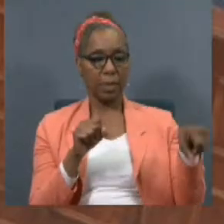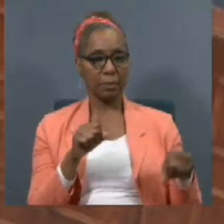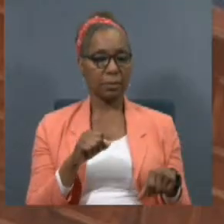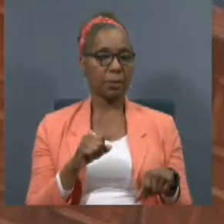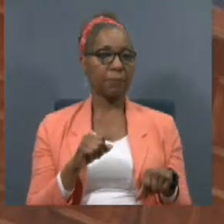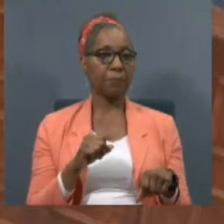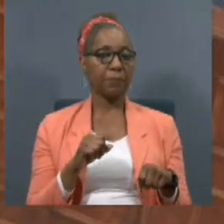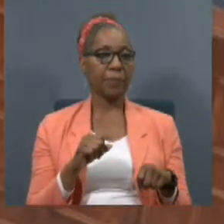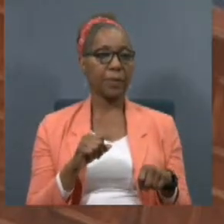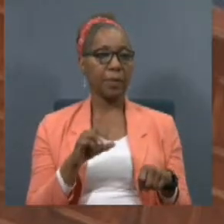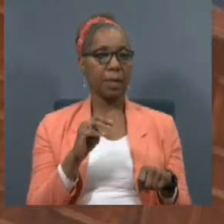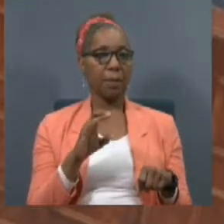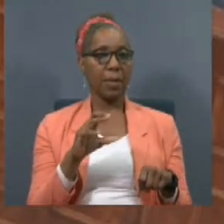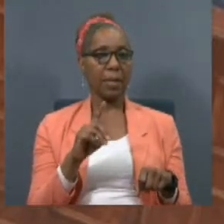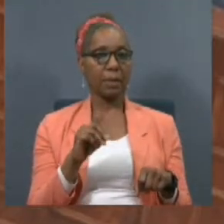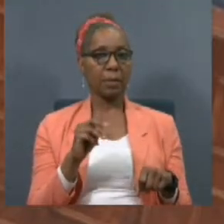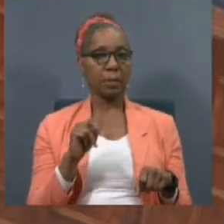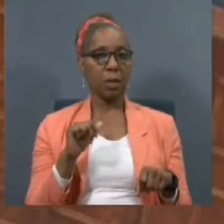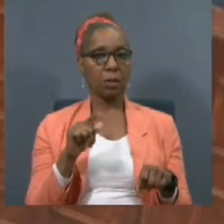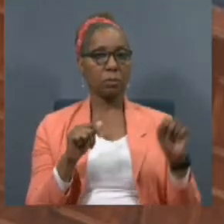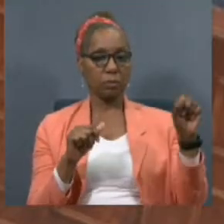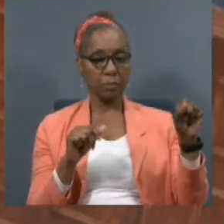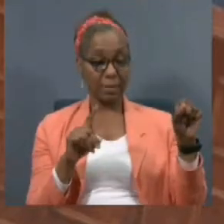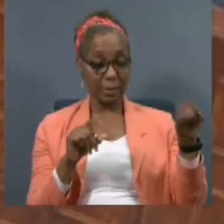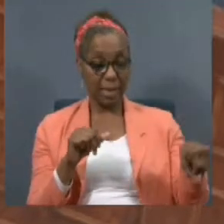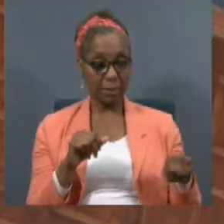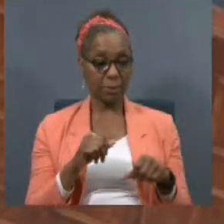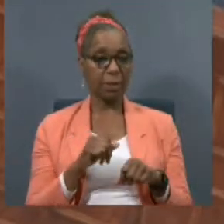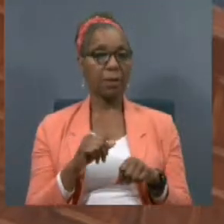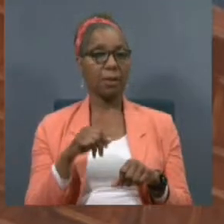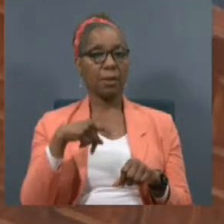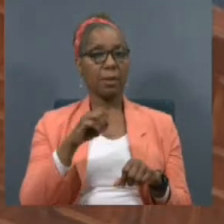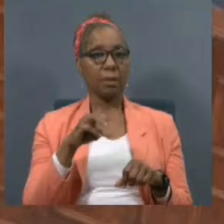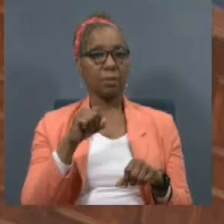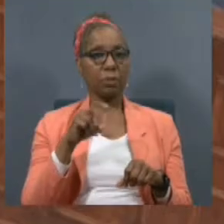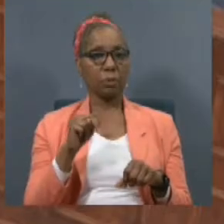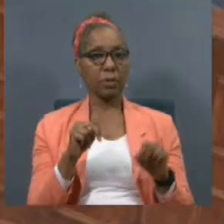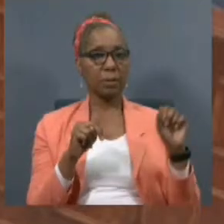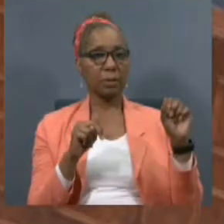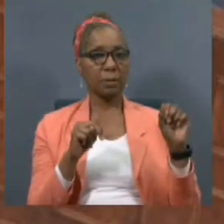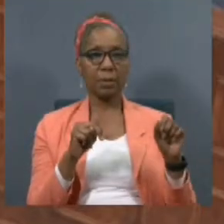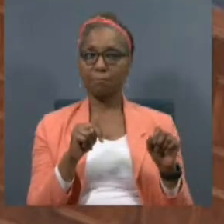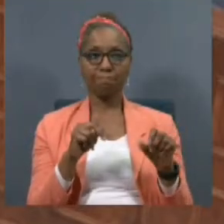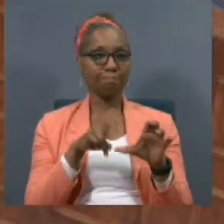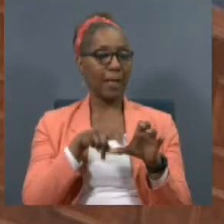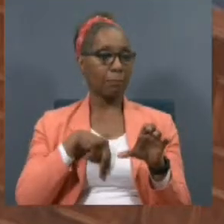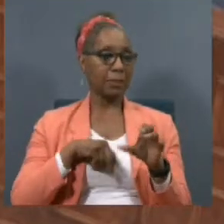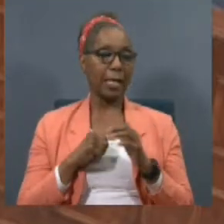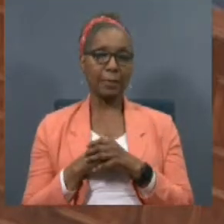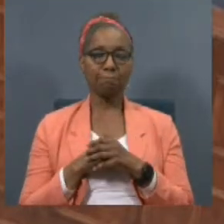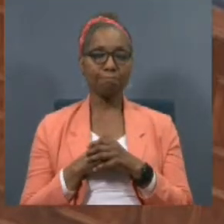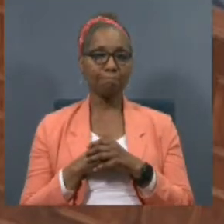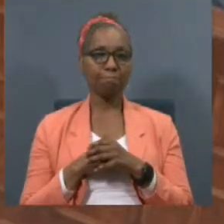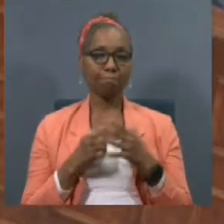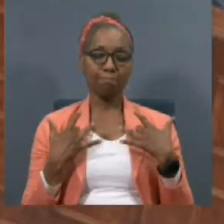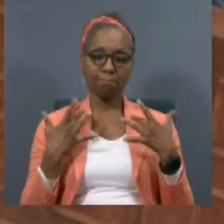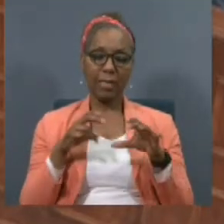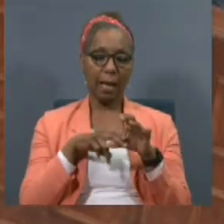Yes. McDonald, Yes. Person, Abstain.